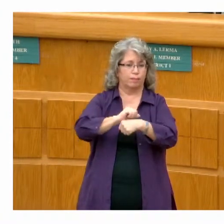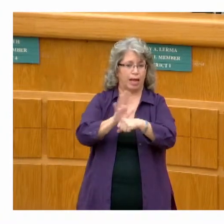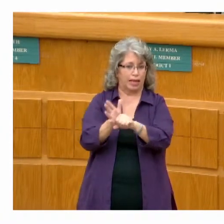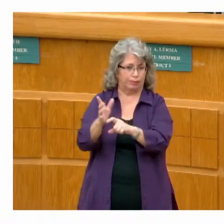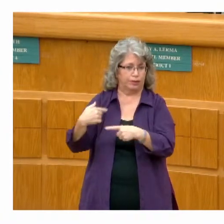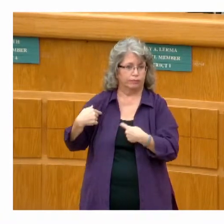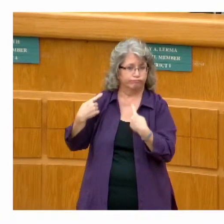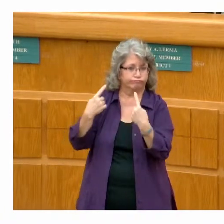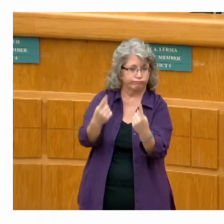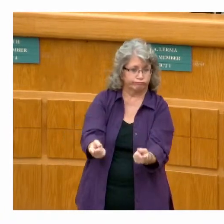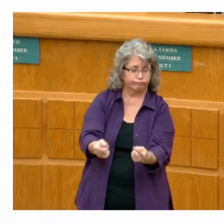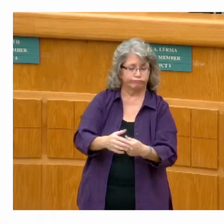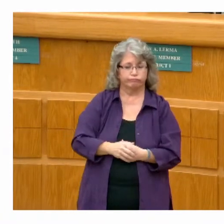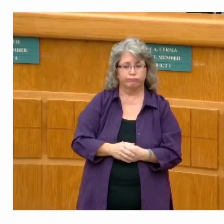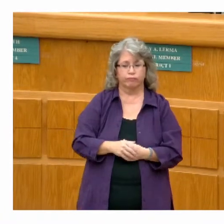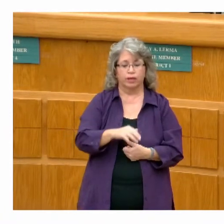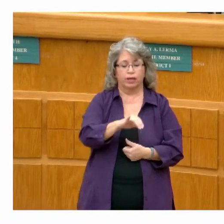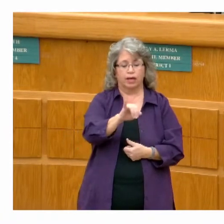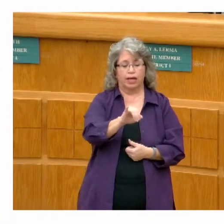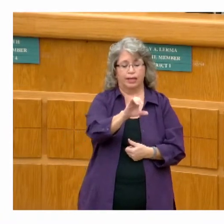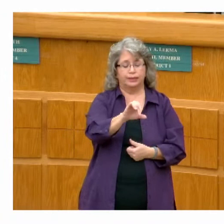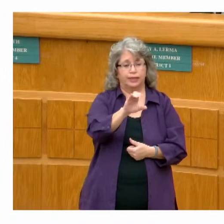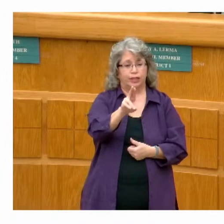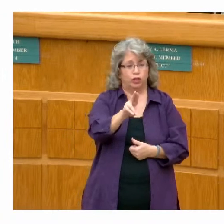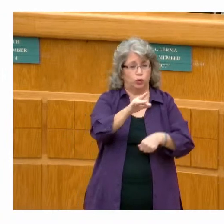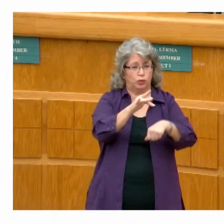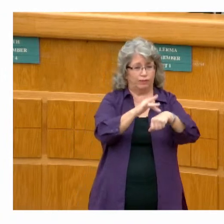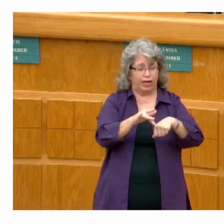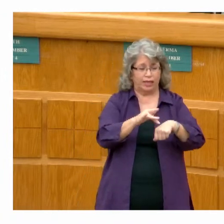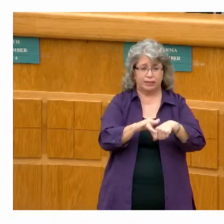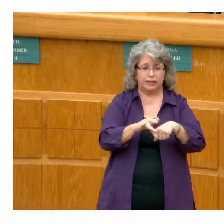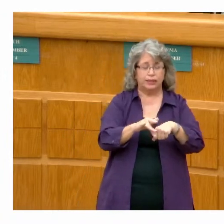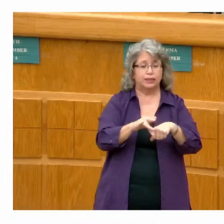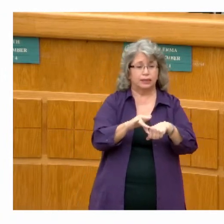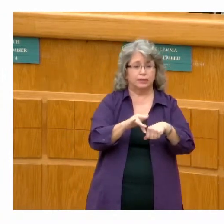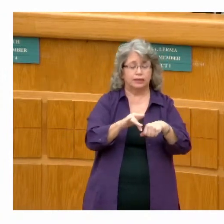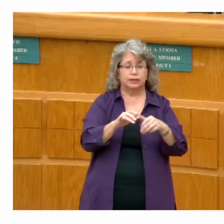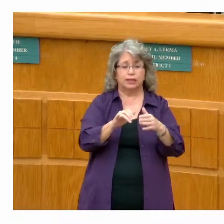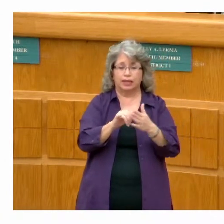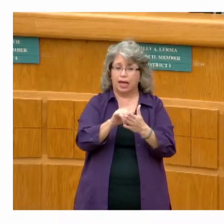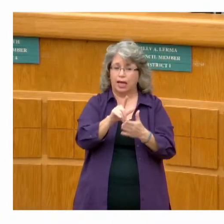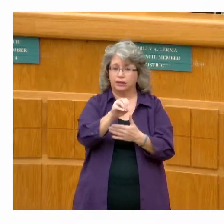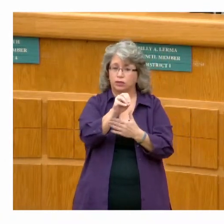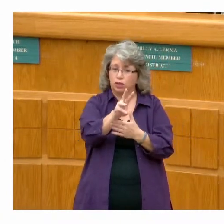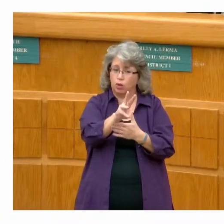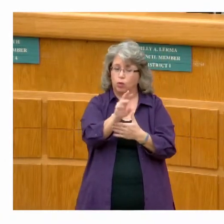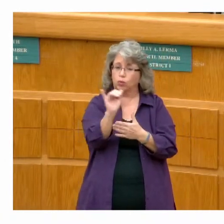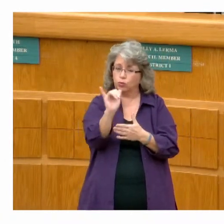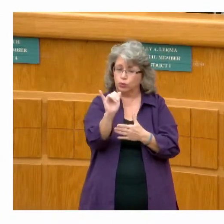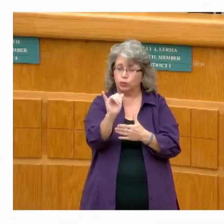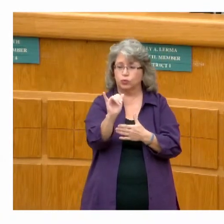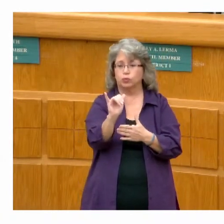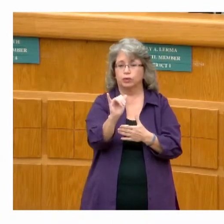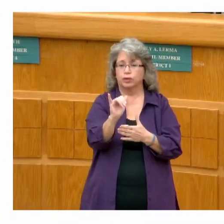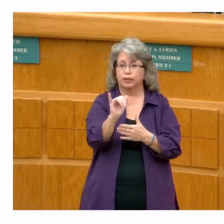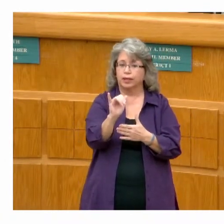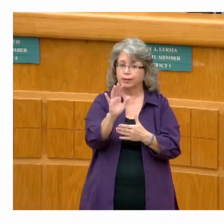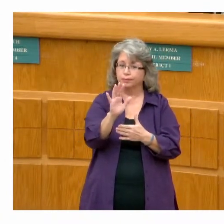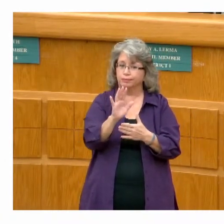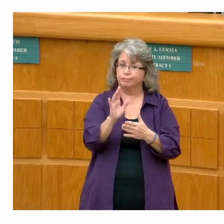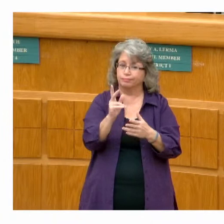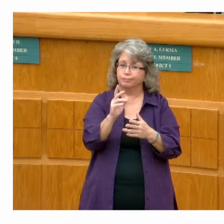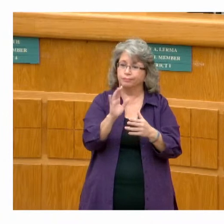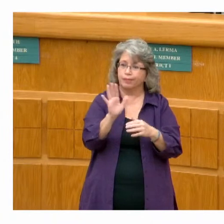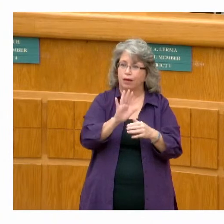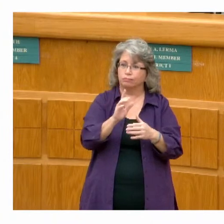ICU vacancy is also quite low and a little bit closer to about as low as we've seen it throughout the pandemic. Right